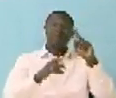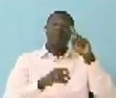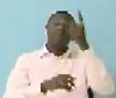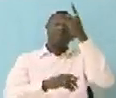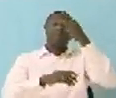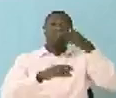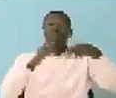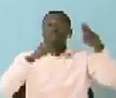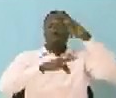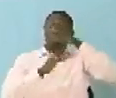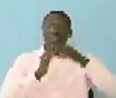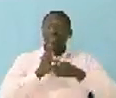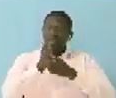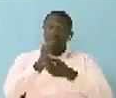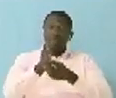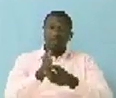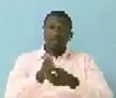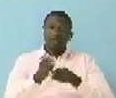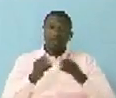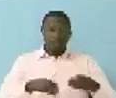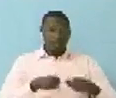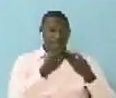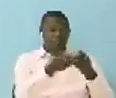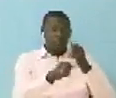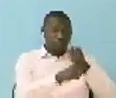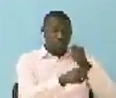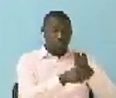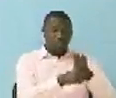put together this investigative panel.